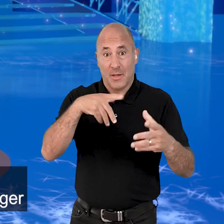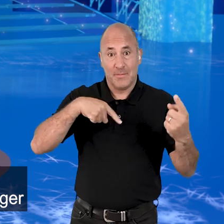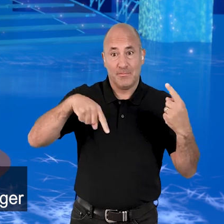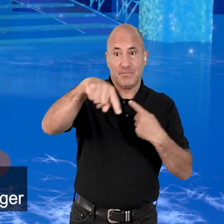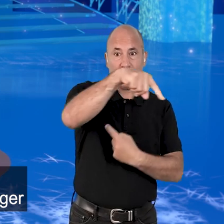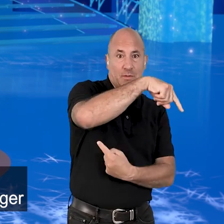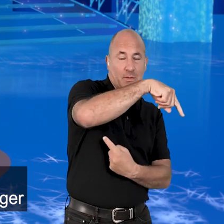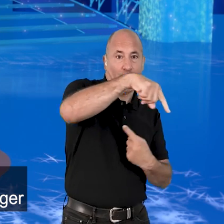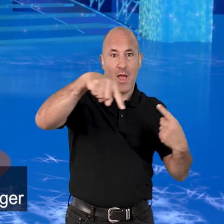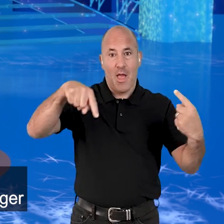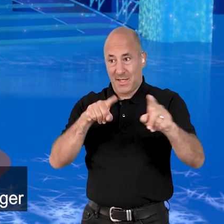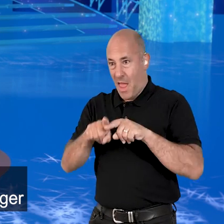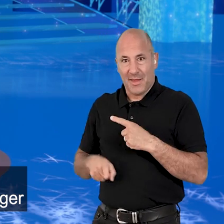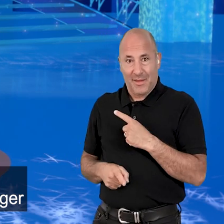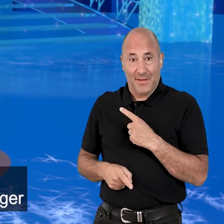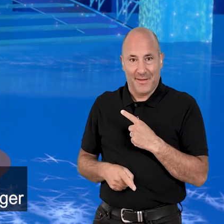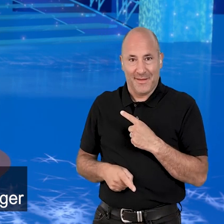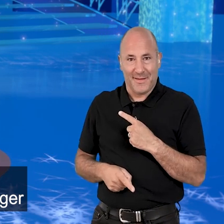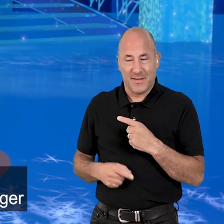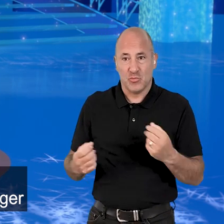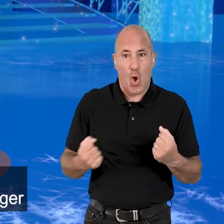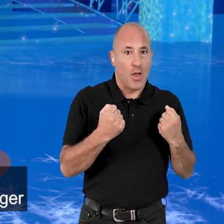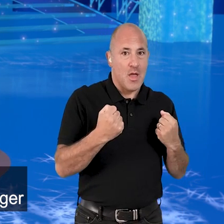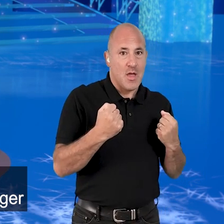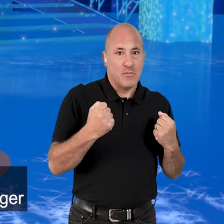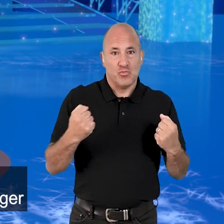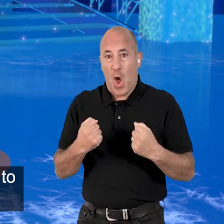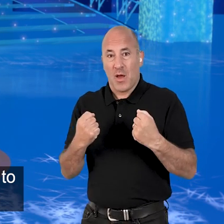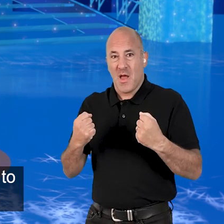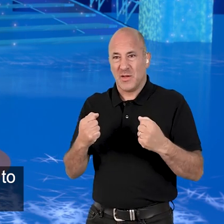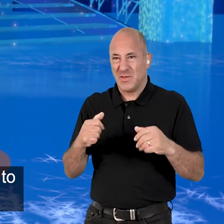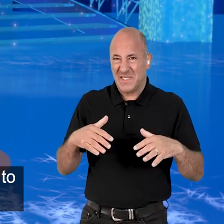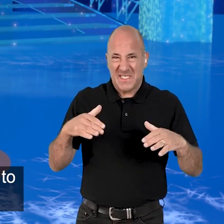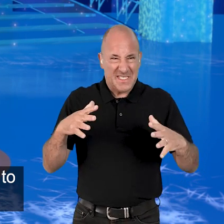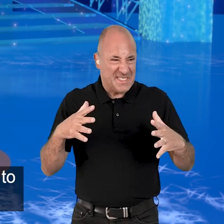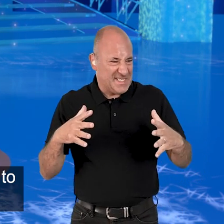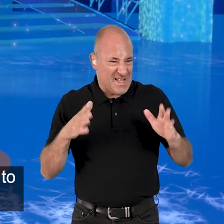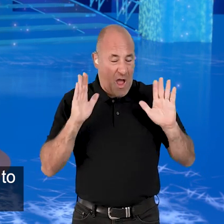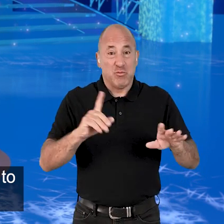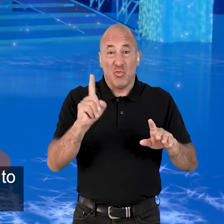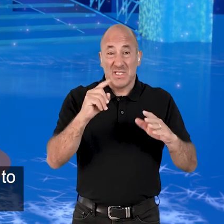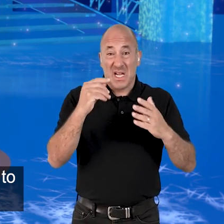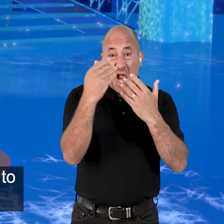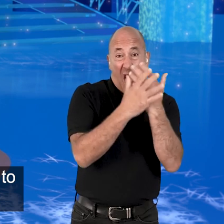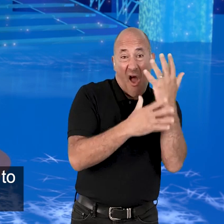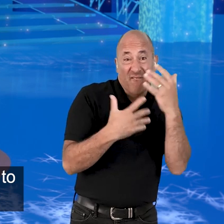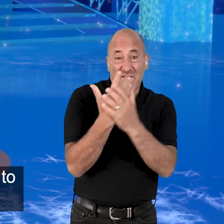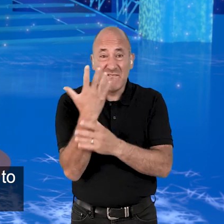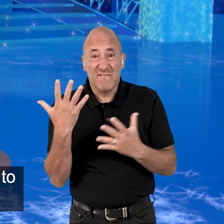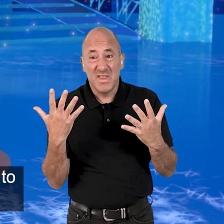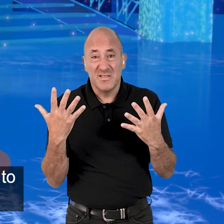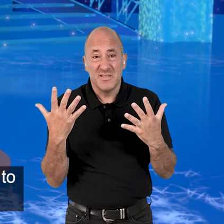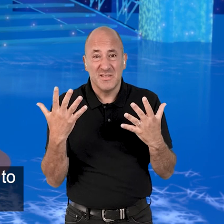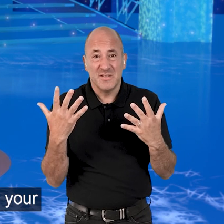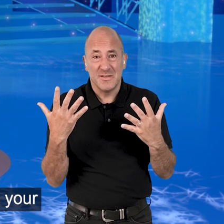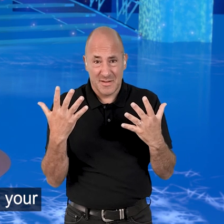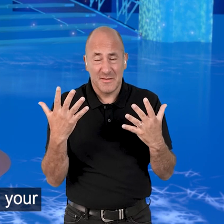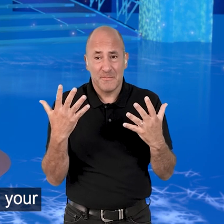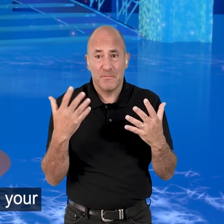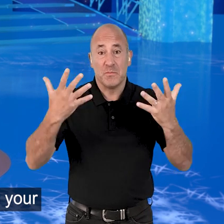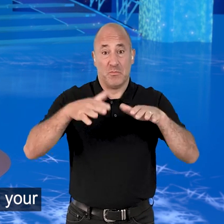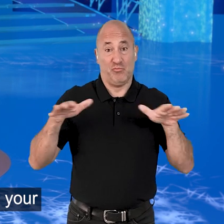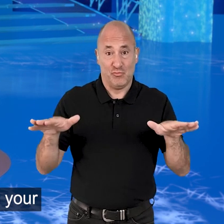starting to spin now. They get stronger and stronger as she grows up. She has to start wearing gloves. Take